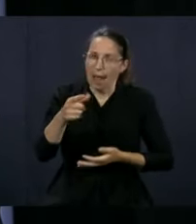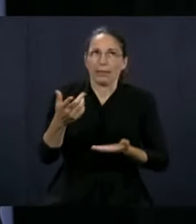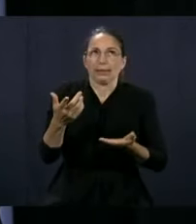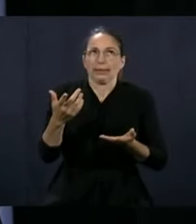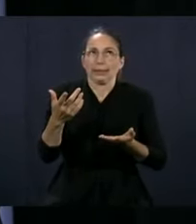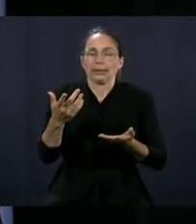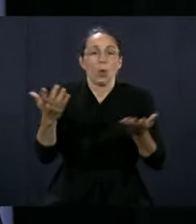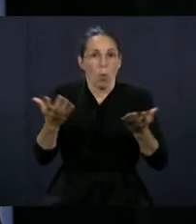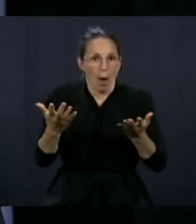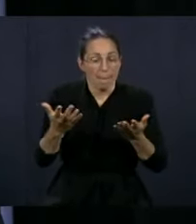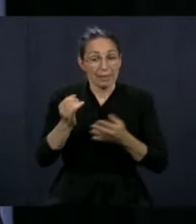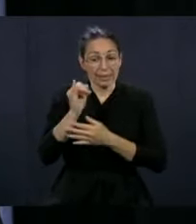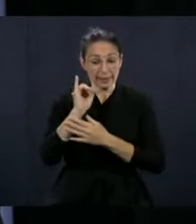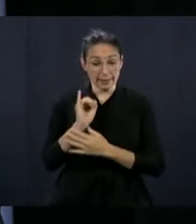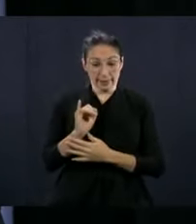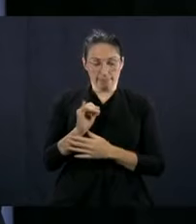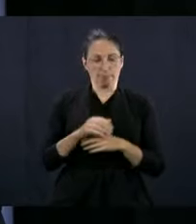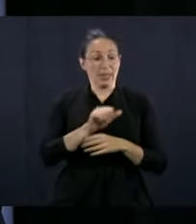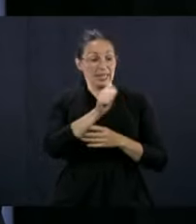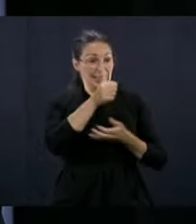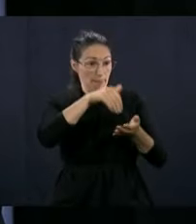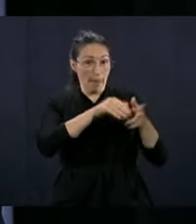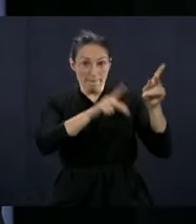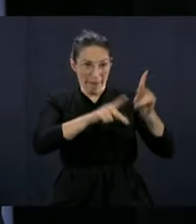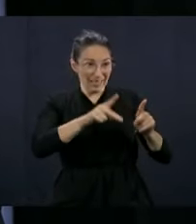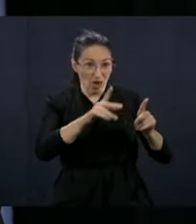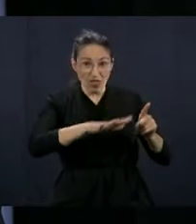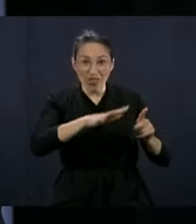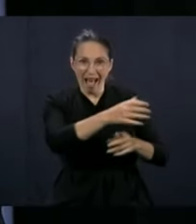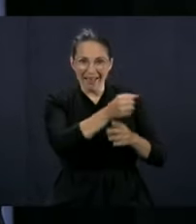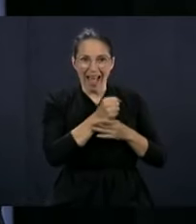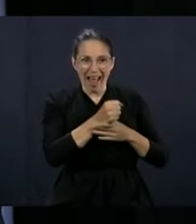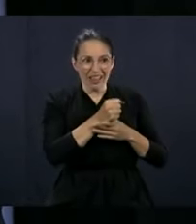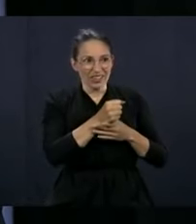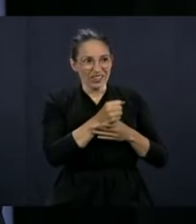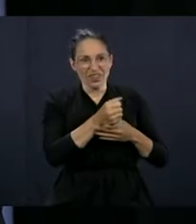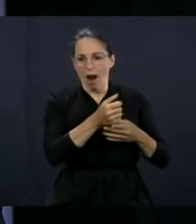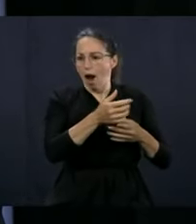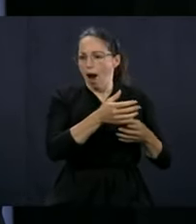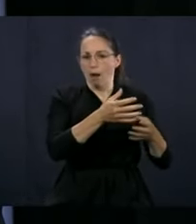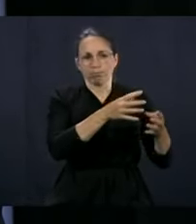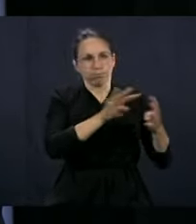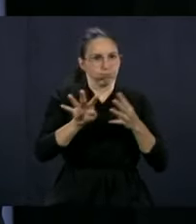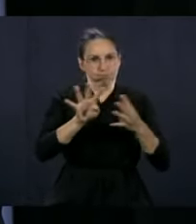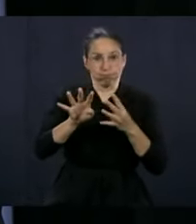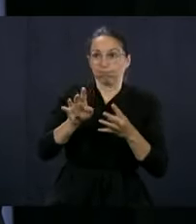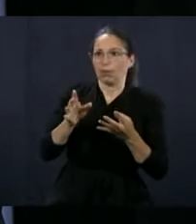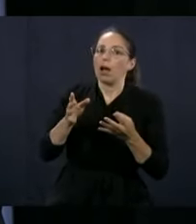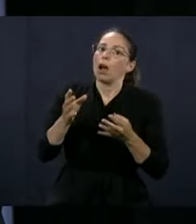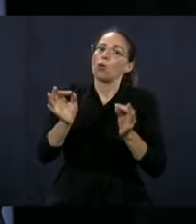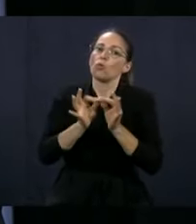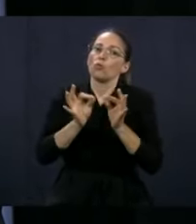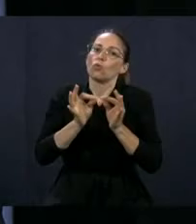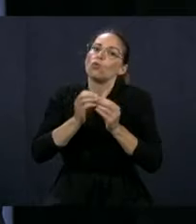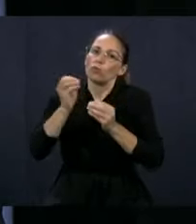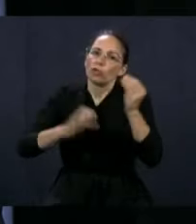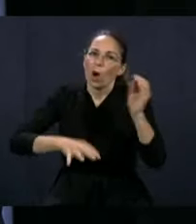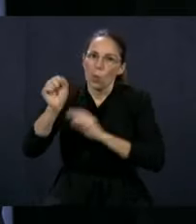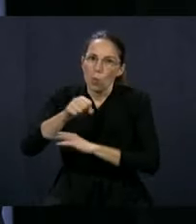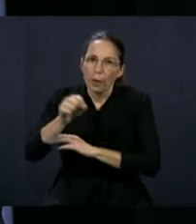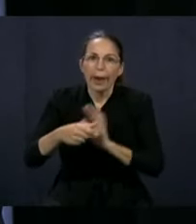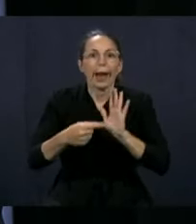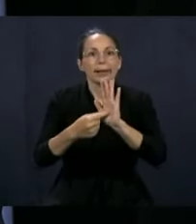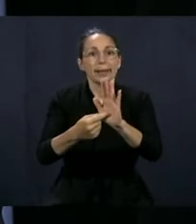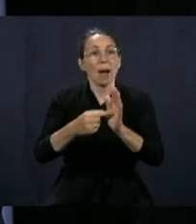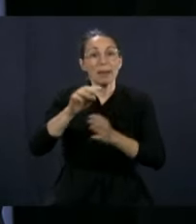going to cost a great deal more. If we just have 10,000 more employees, if you can make a calculation